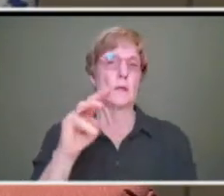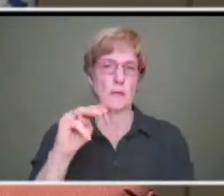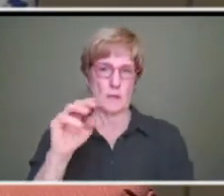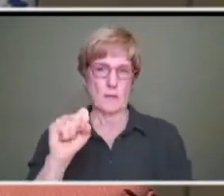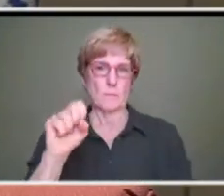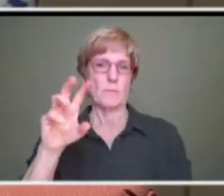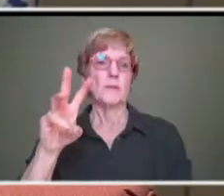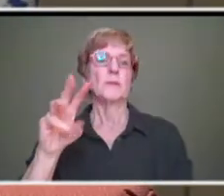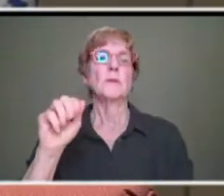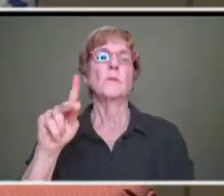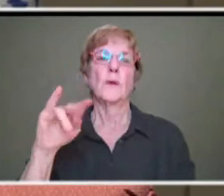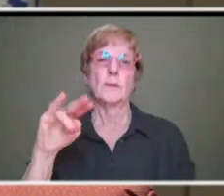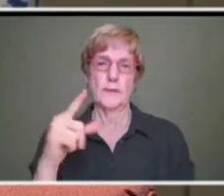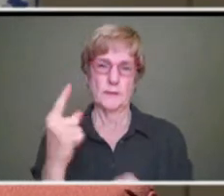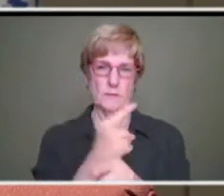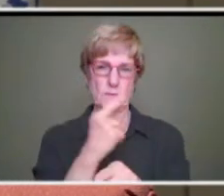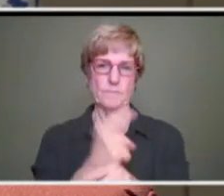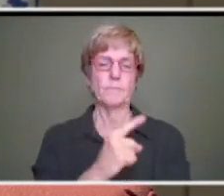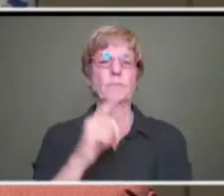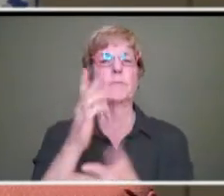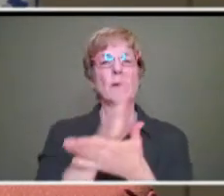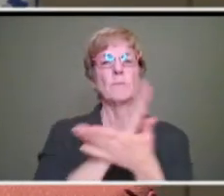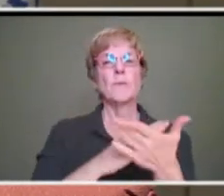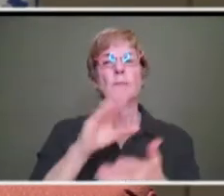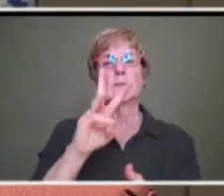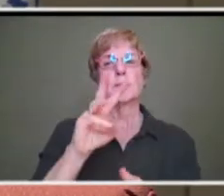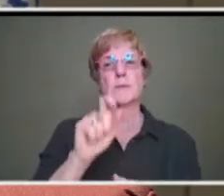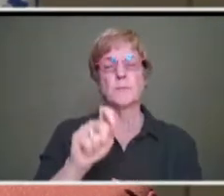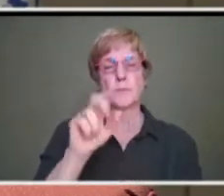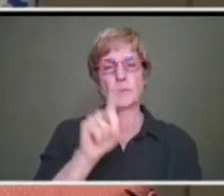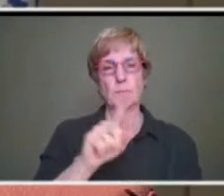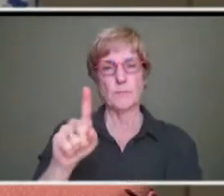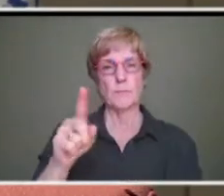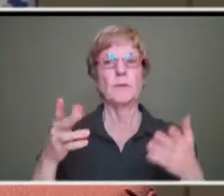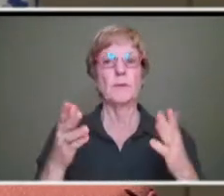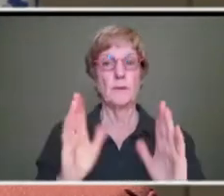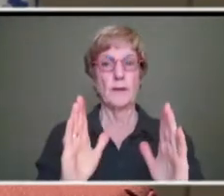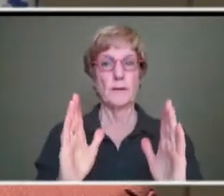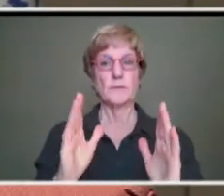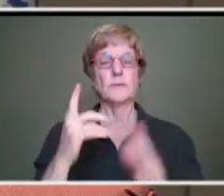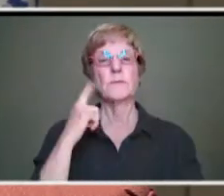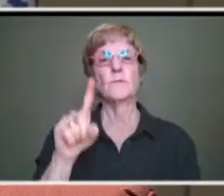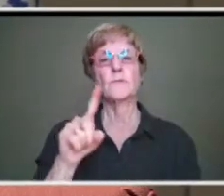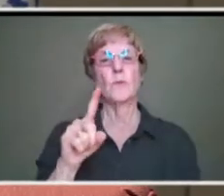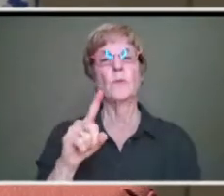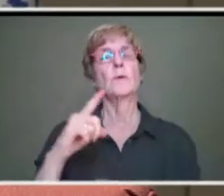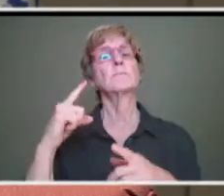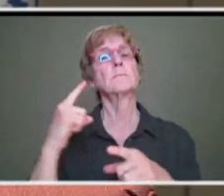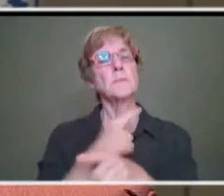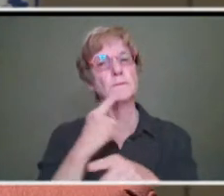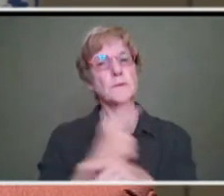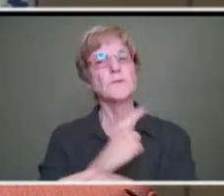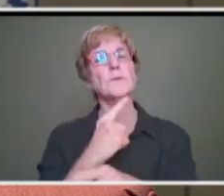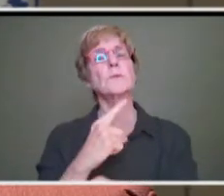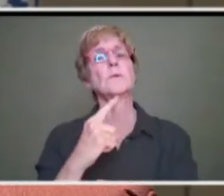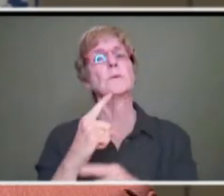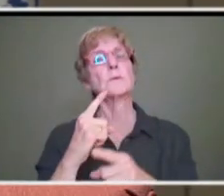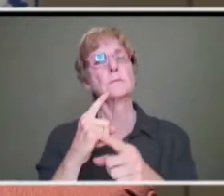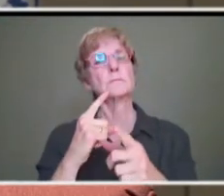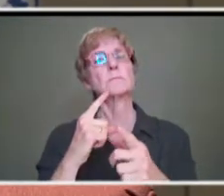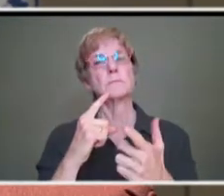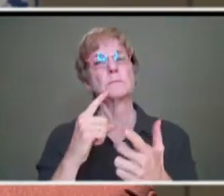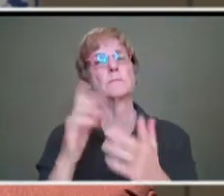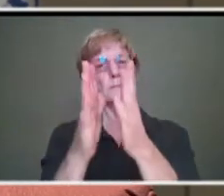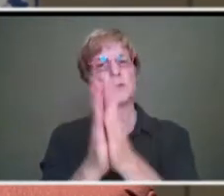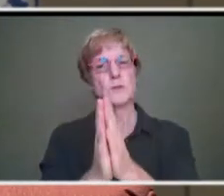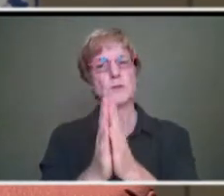correct um section 6.111 allows for uh conventional petitions to be um